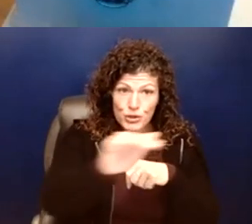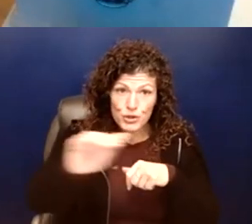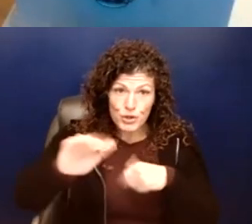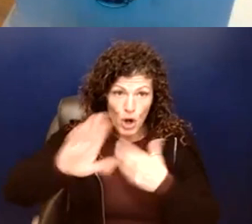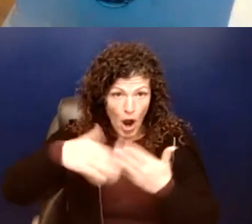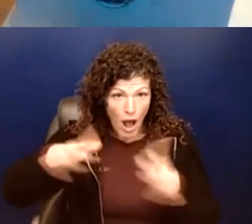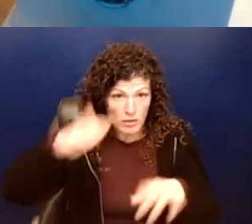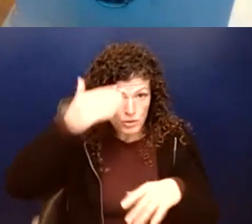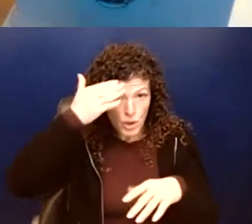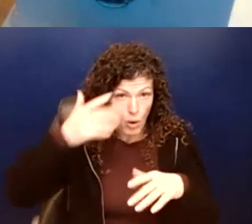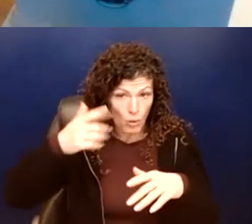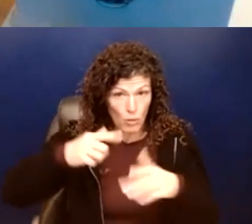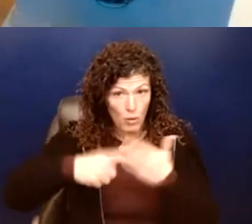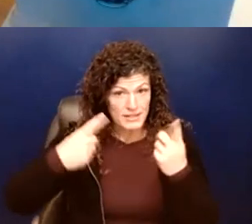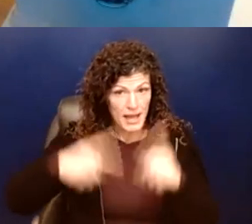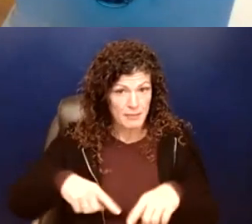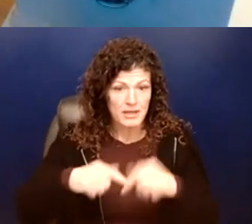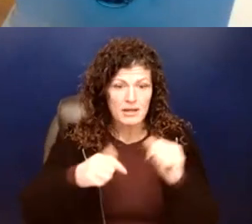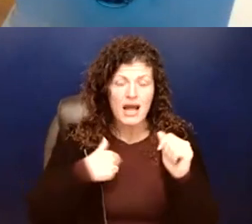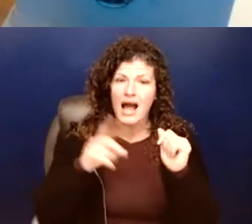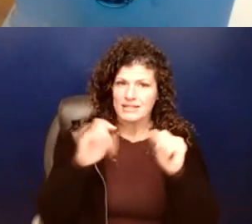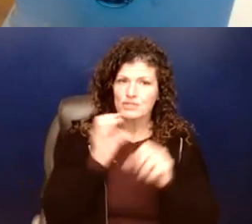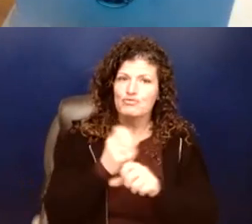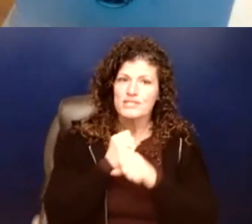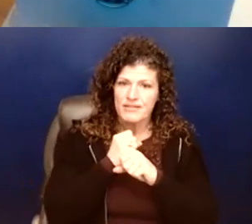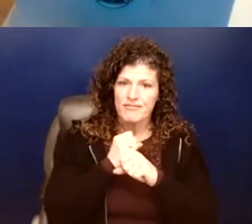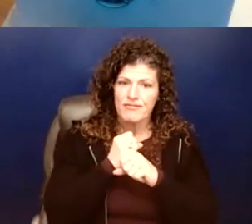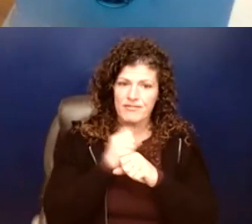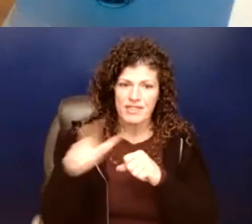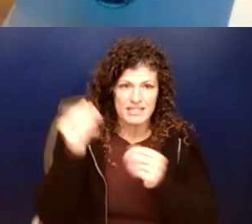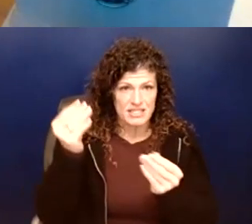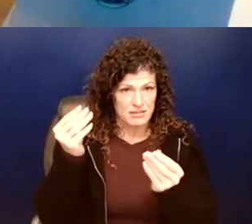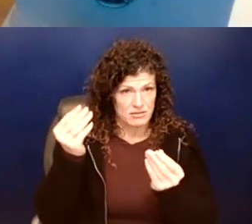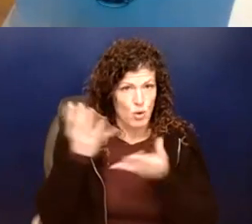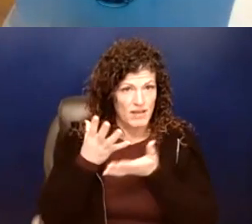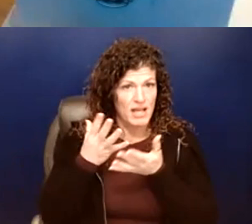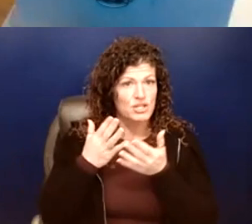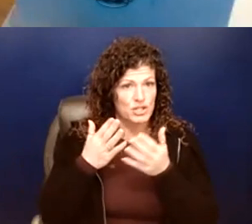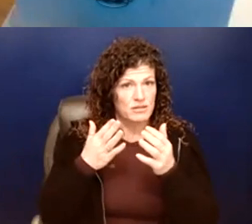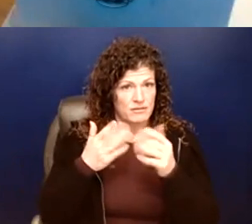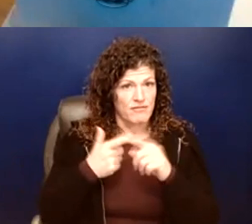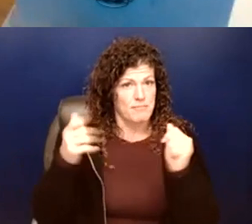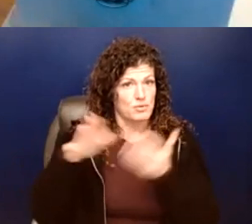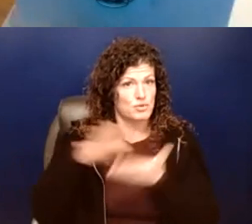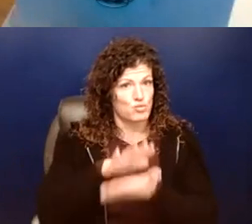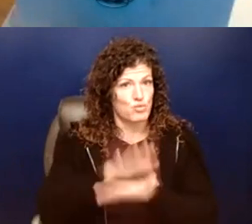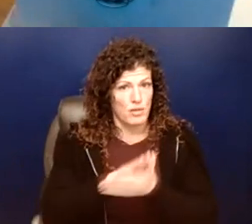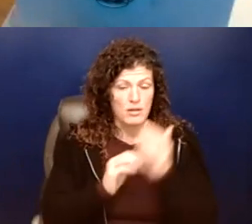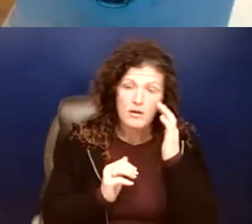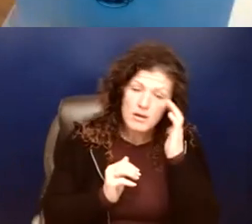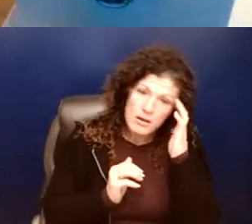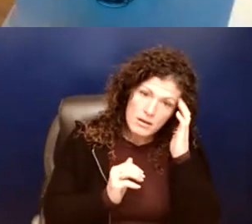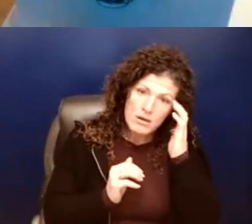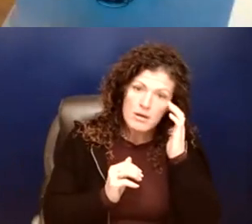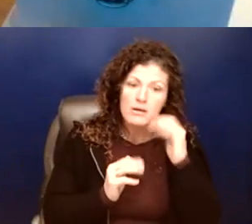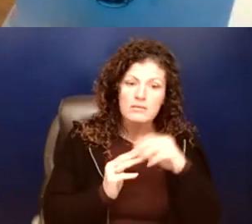that this is happening. I received the notification about this through the schools. And so we still have a